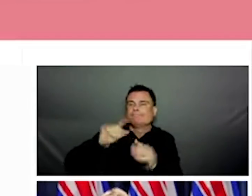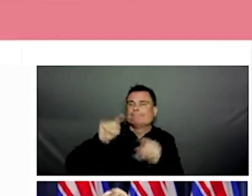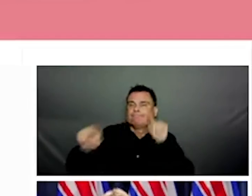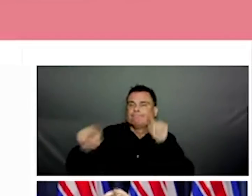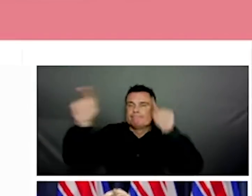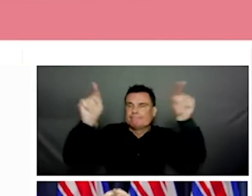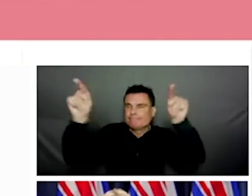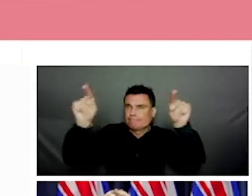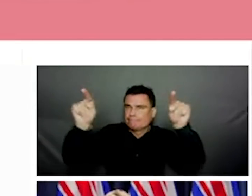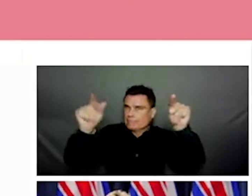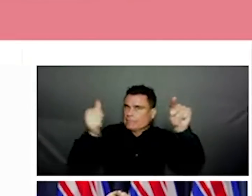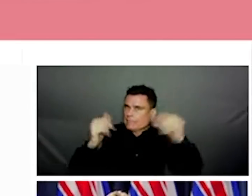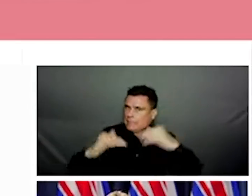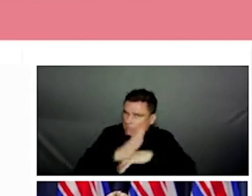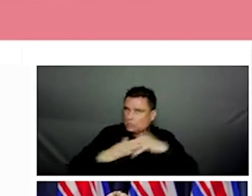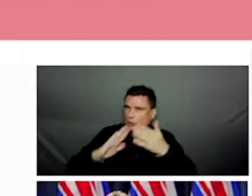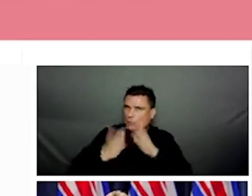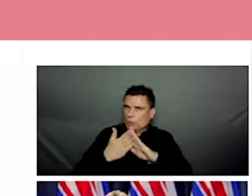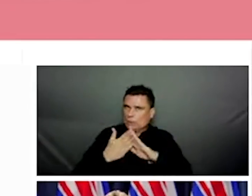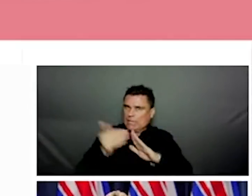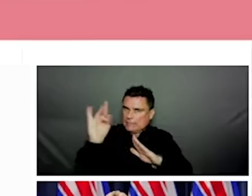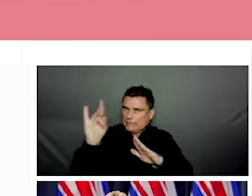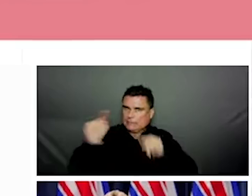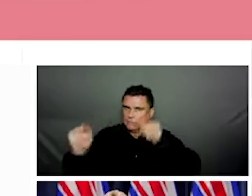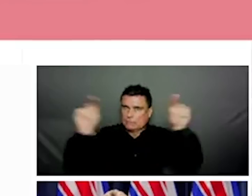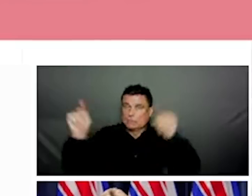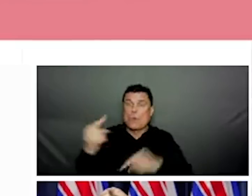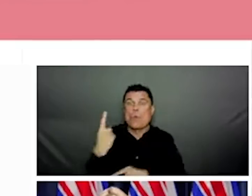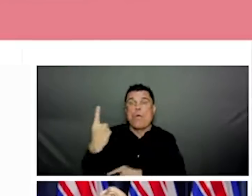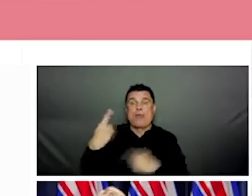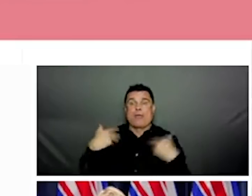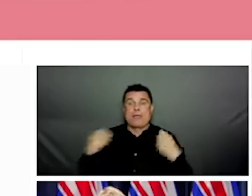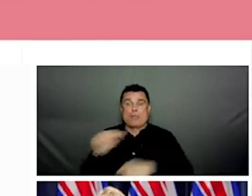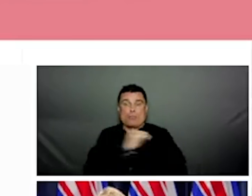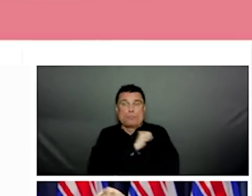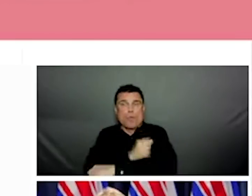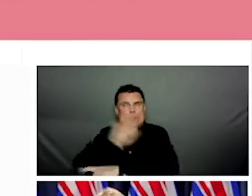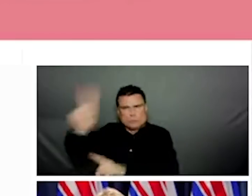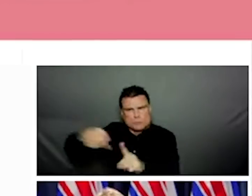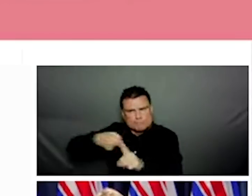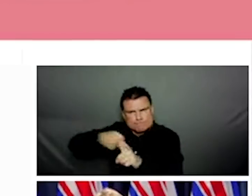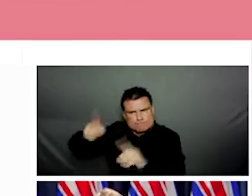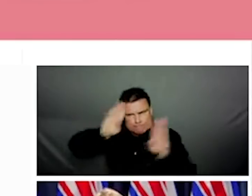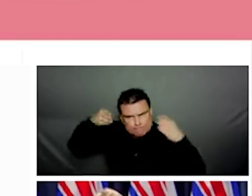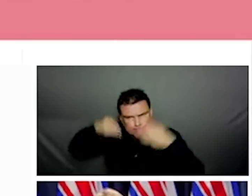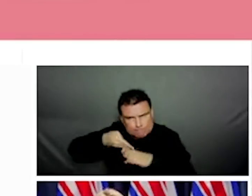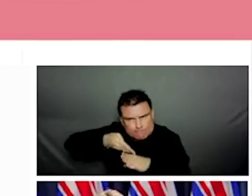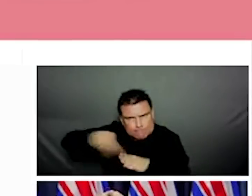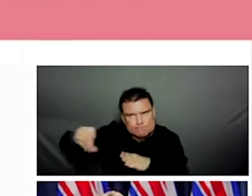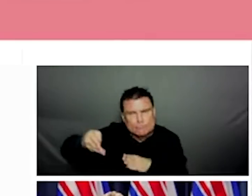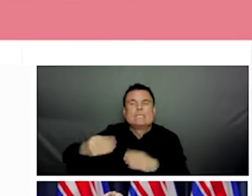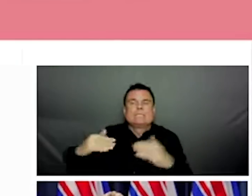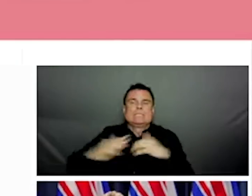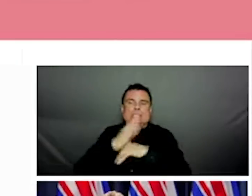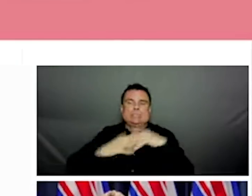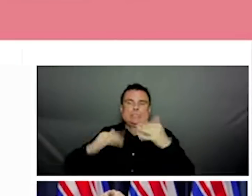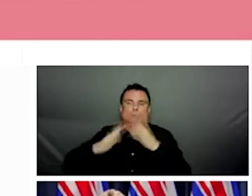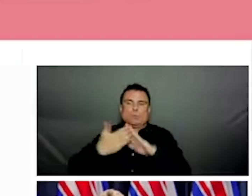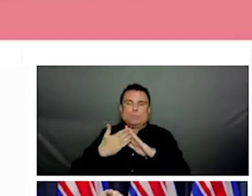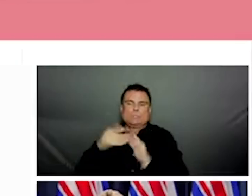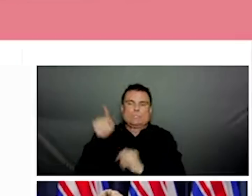working with all of us very closely on this, and the nursing station and community clinics will be delivering these doses through this